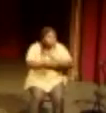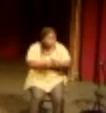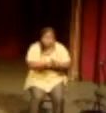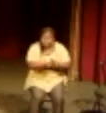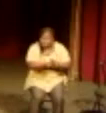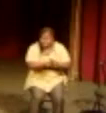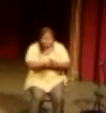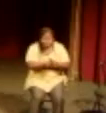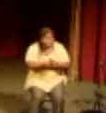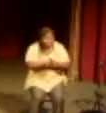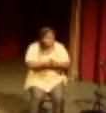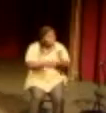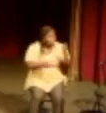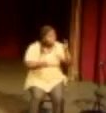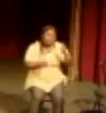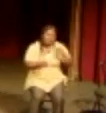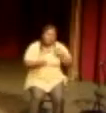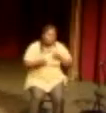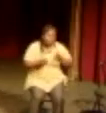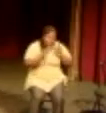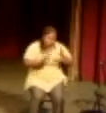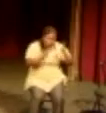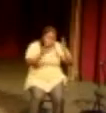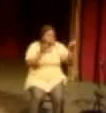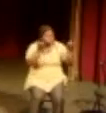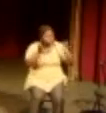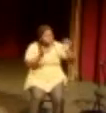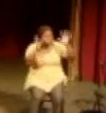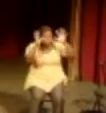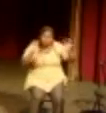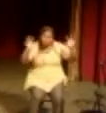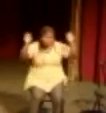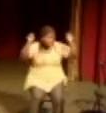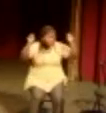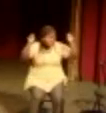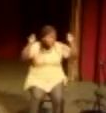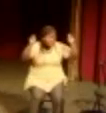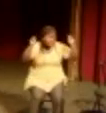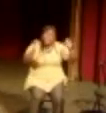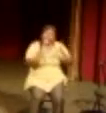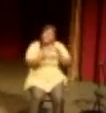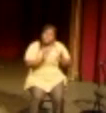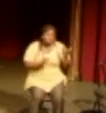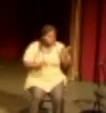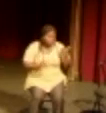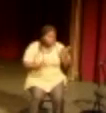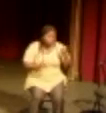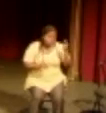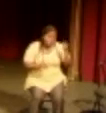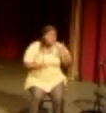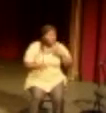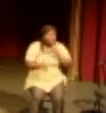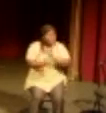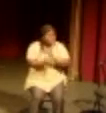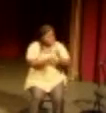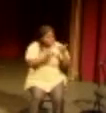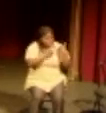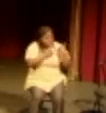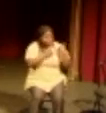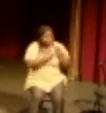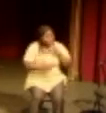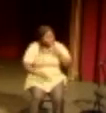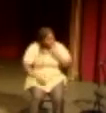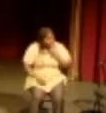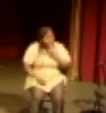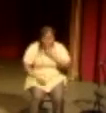serve as your superintendent and president. I've said it before, it's not a job that I take lightly. I very much appreciate the